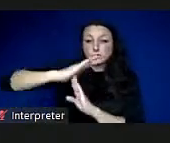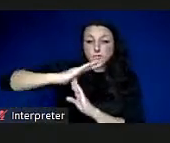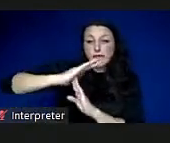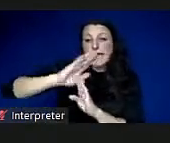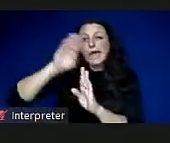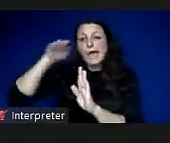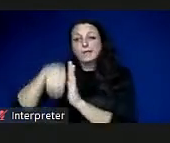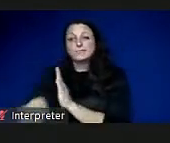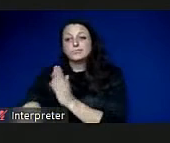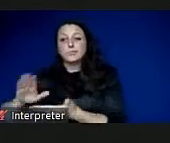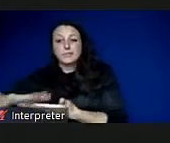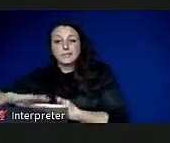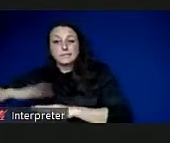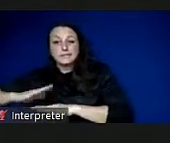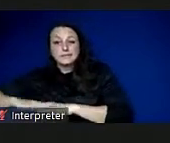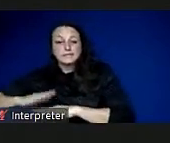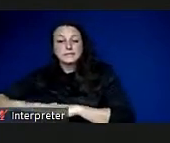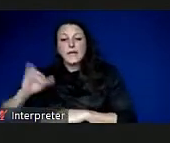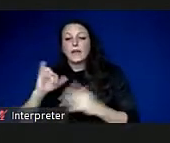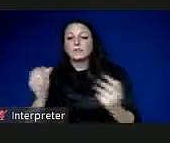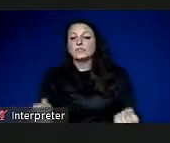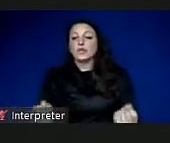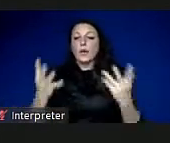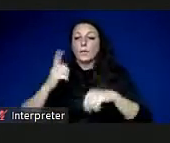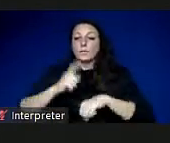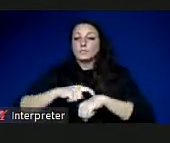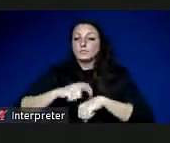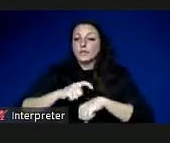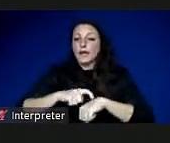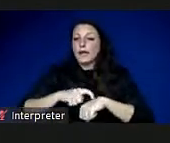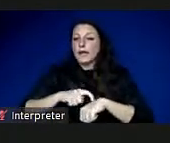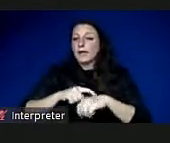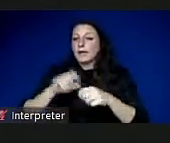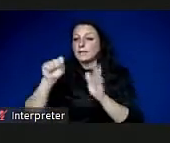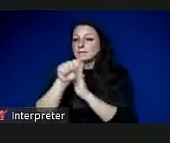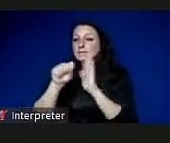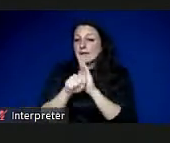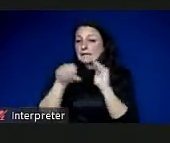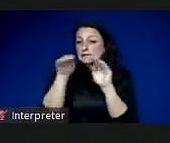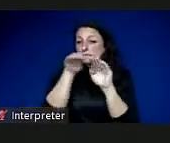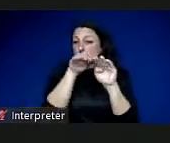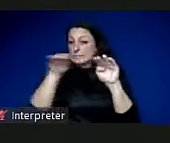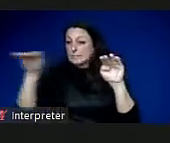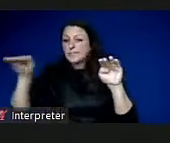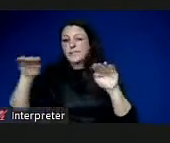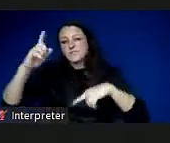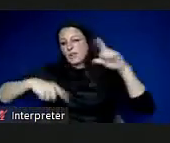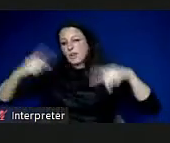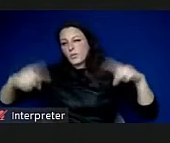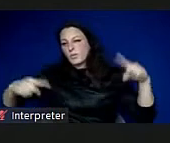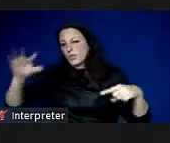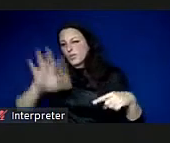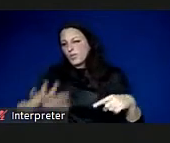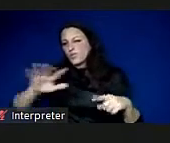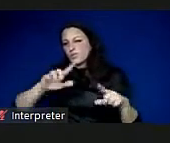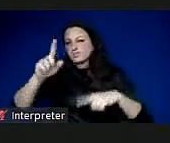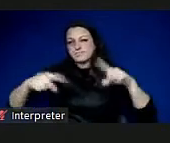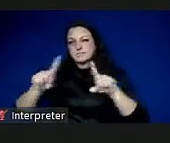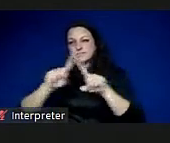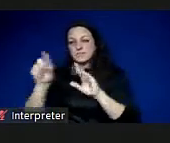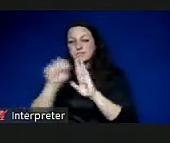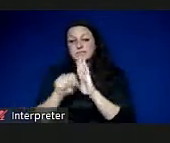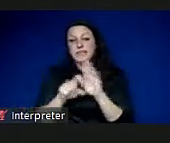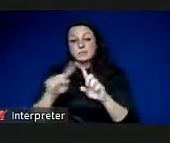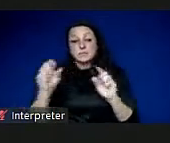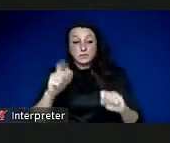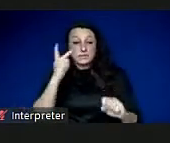of time that states spend at higher levels is also quite variable. But what you can see over time in this figure is that really, for the